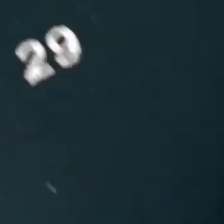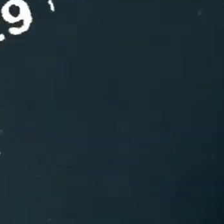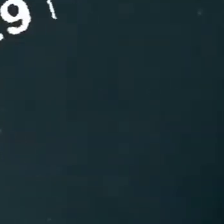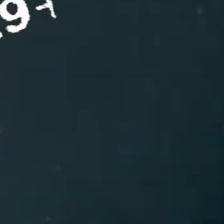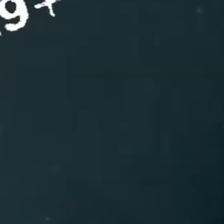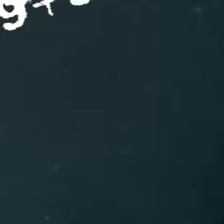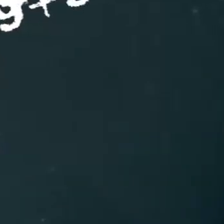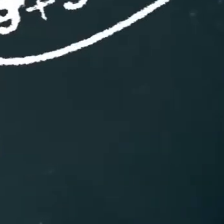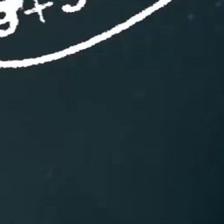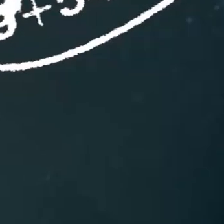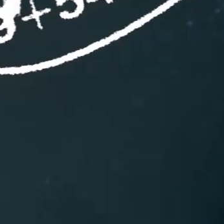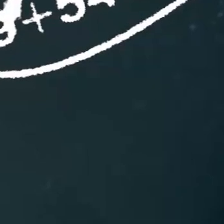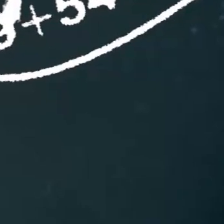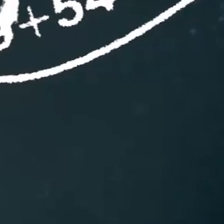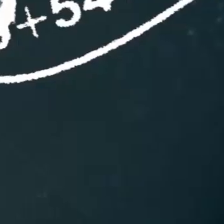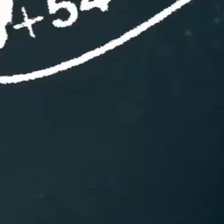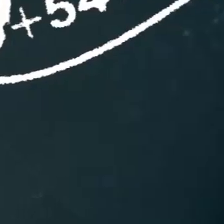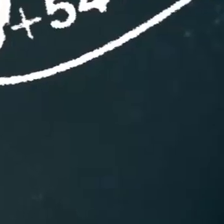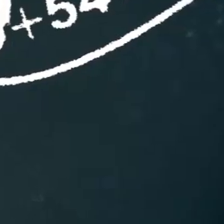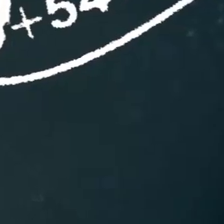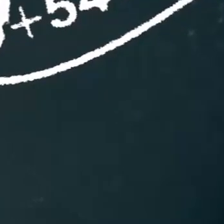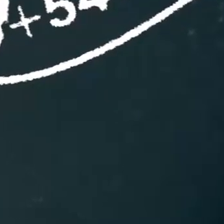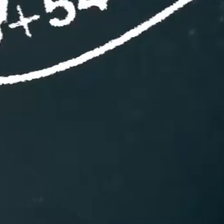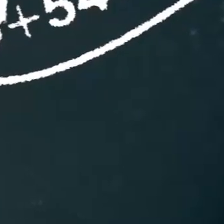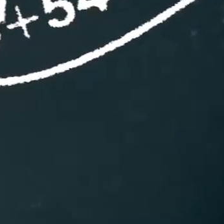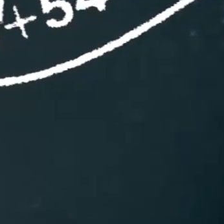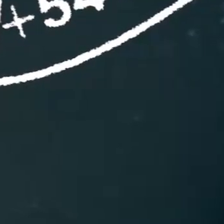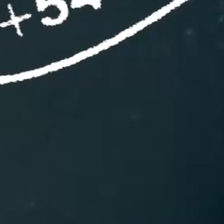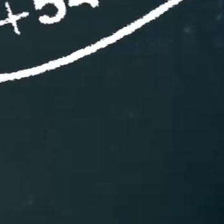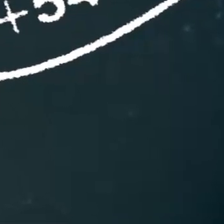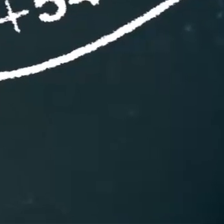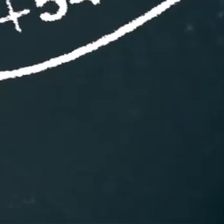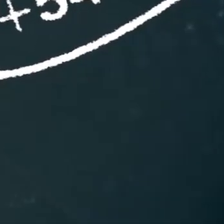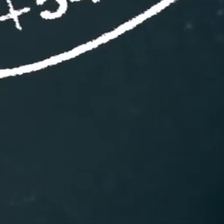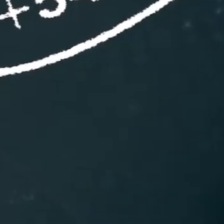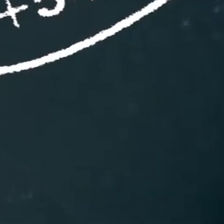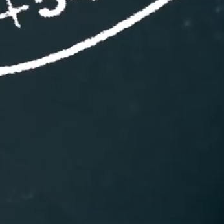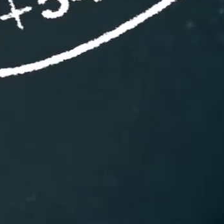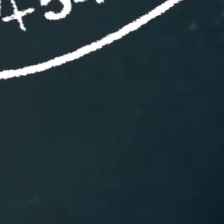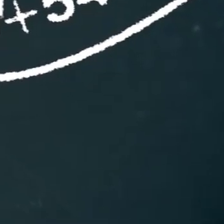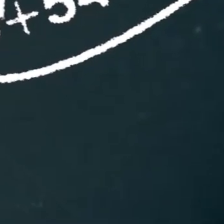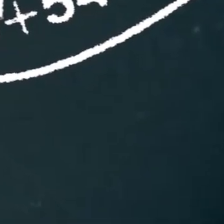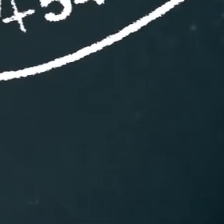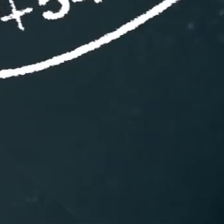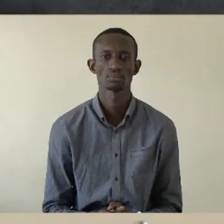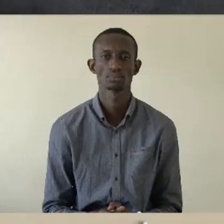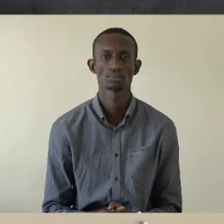Welcome to Study Time, a televised home learning program produced by Rwanda Education